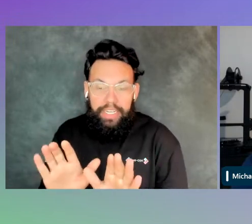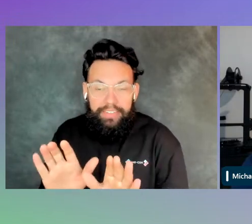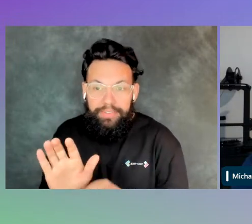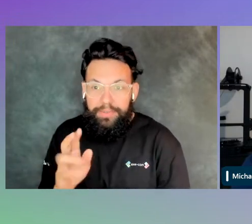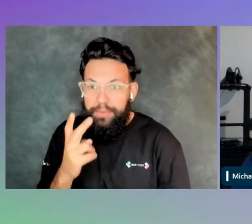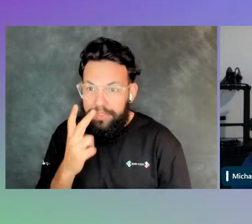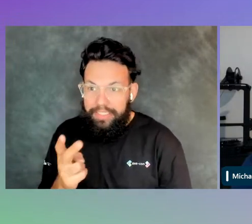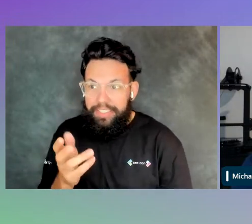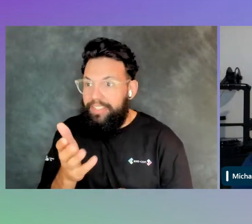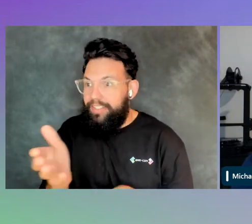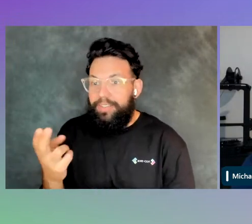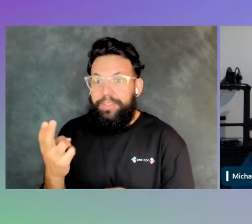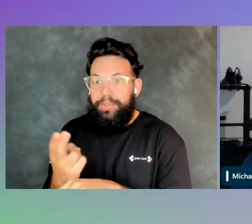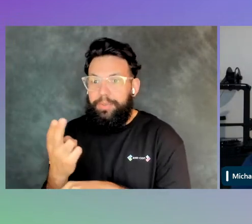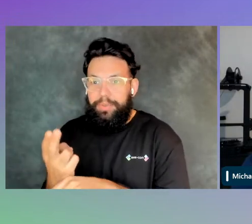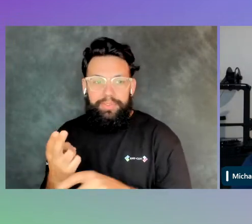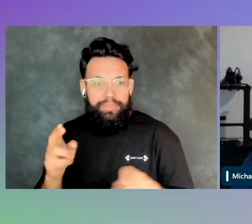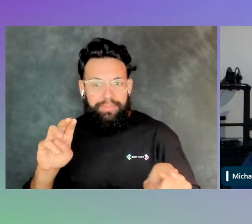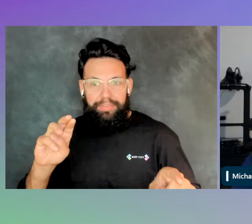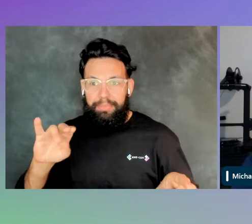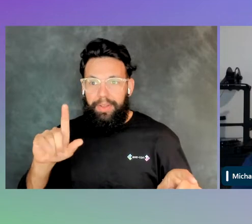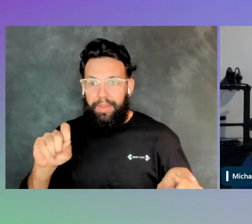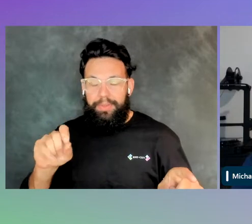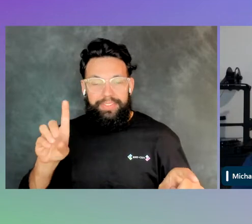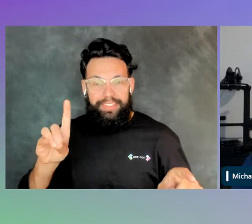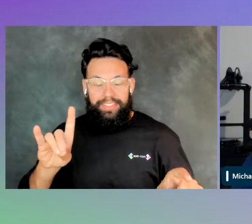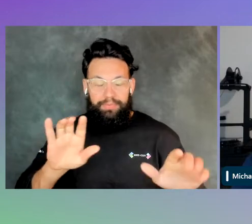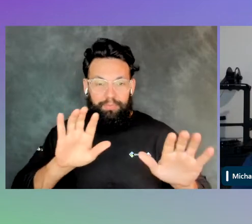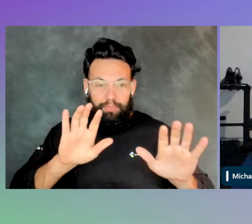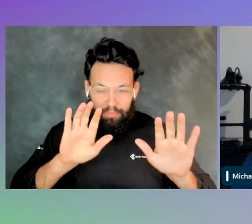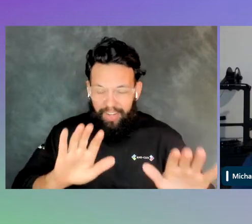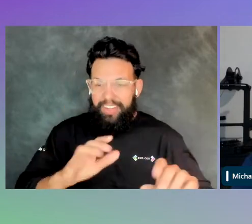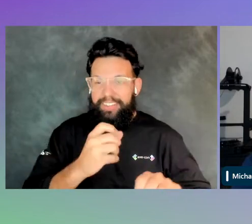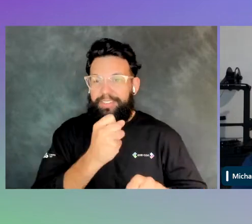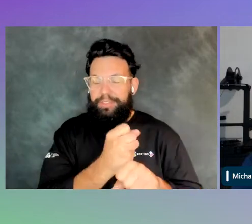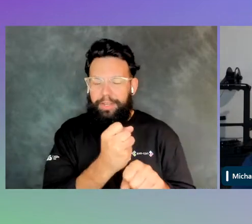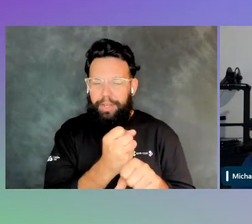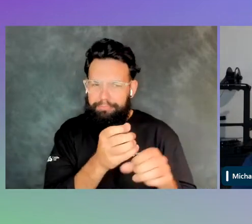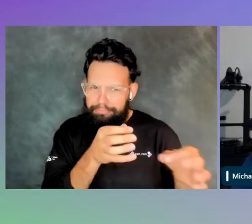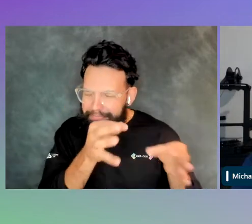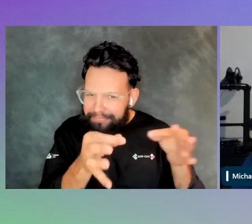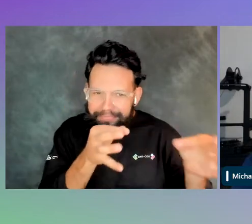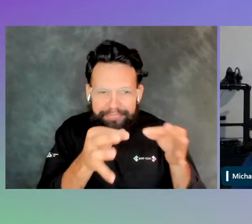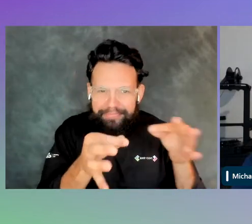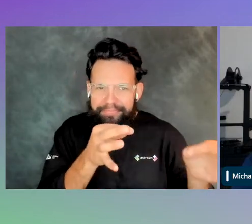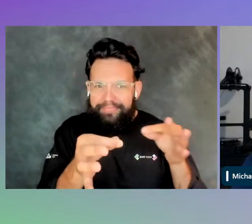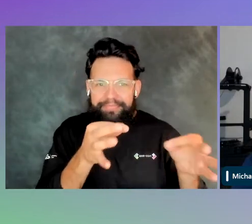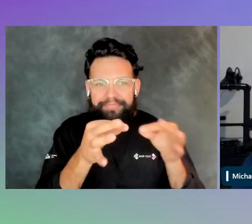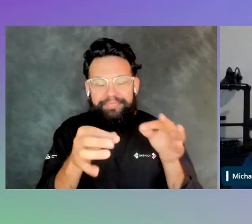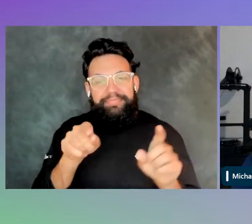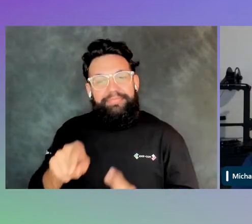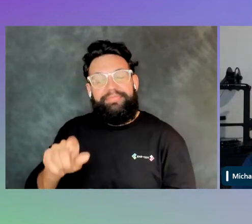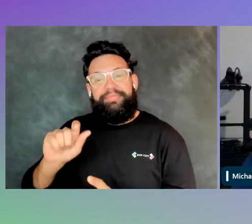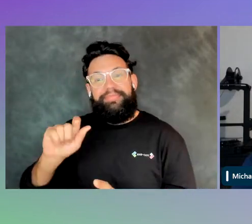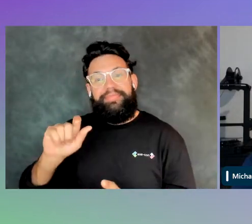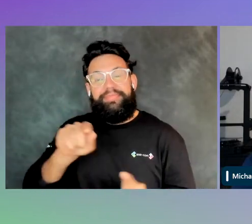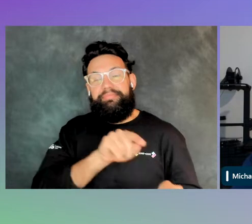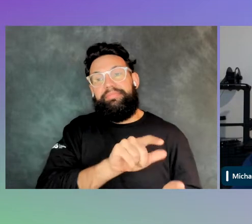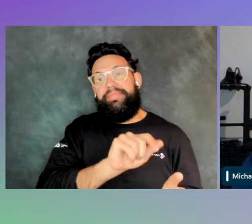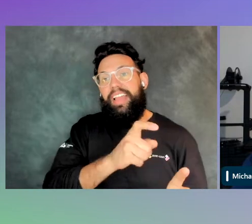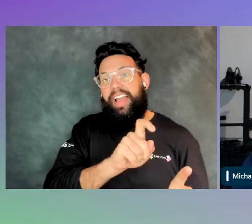job demonstrating it and all of the instances that it does. Axe Watcher does do end-to-end testing.